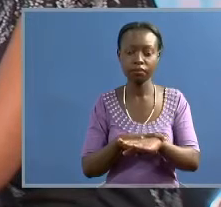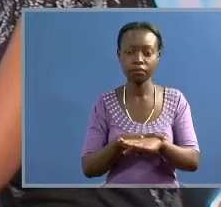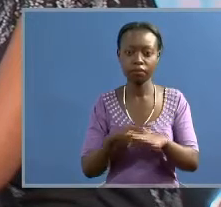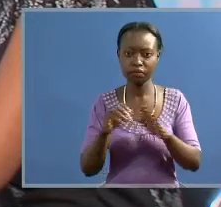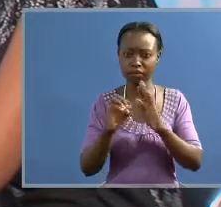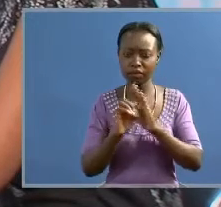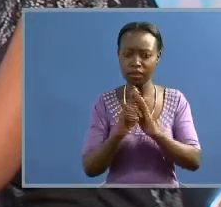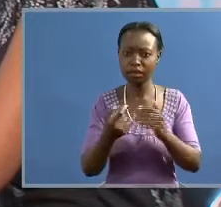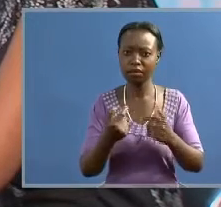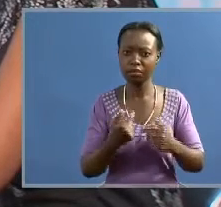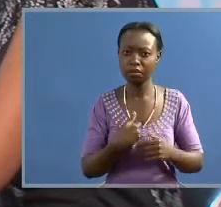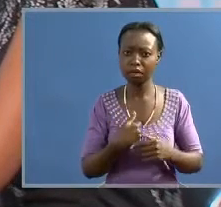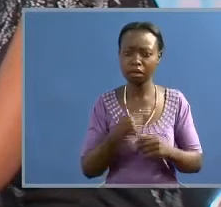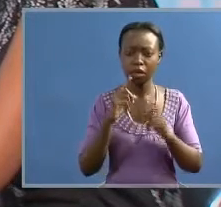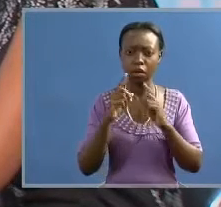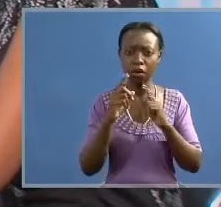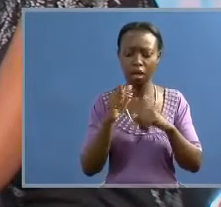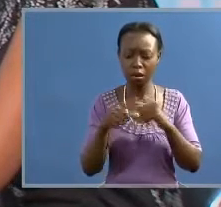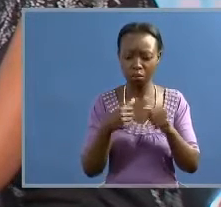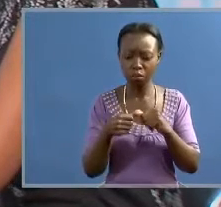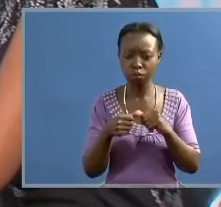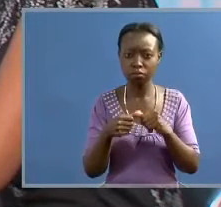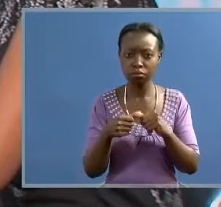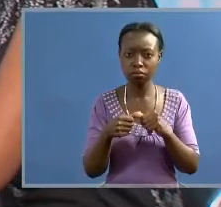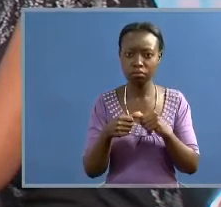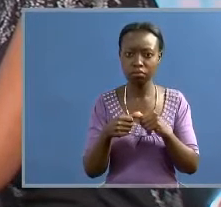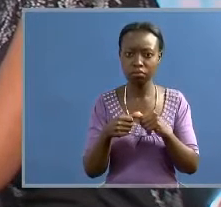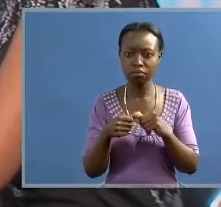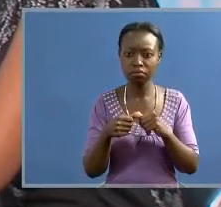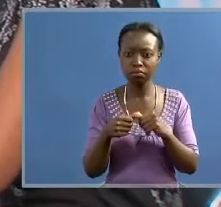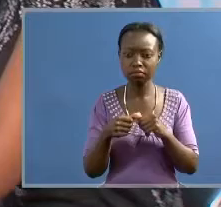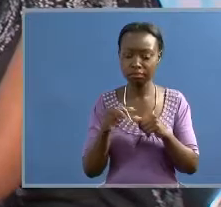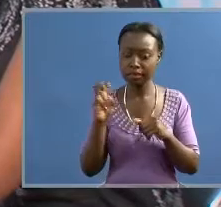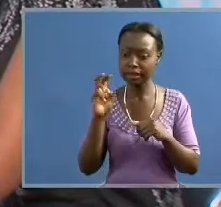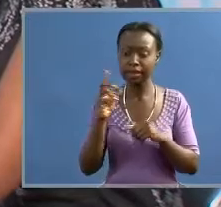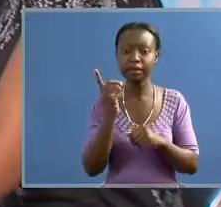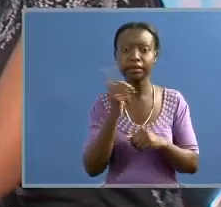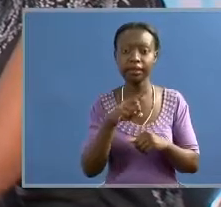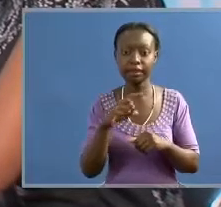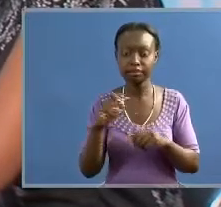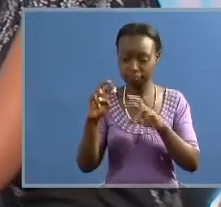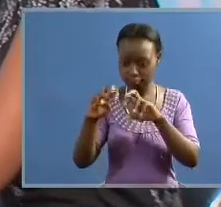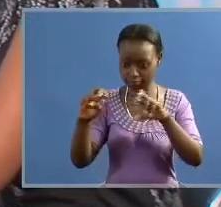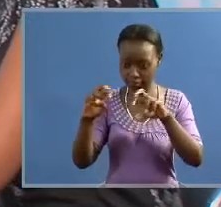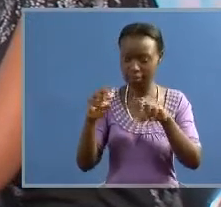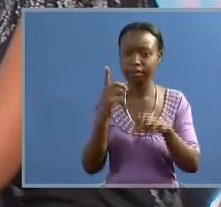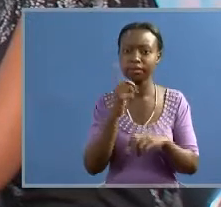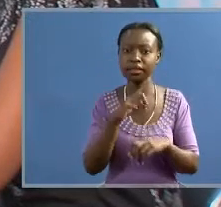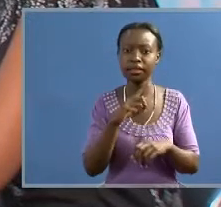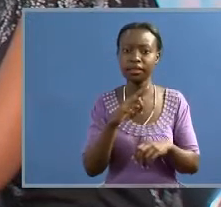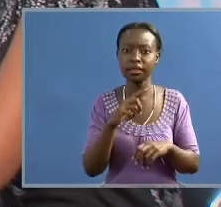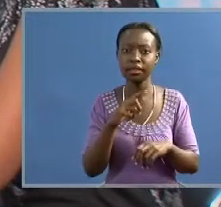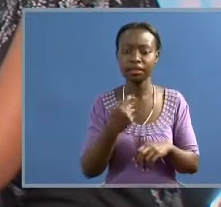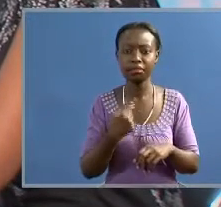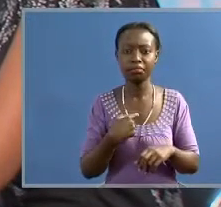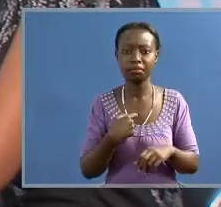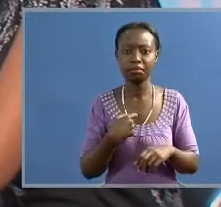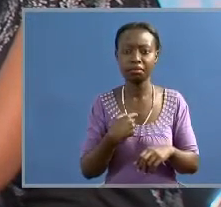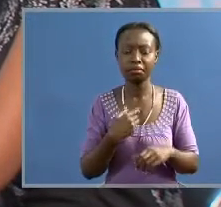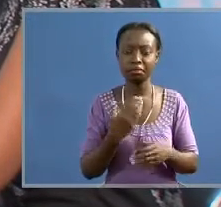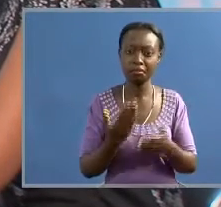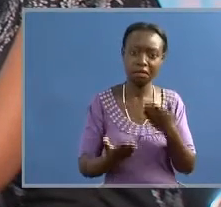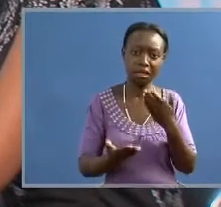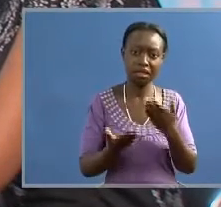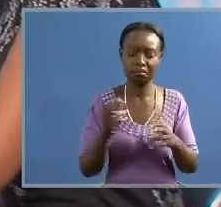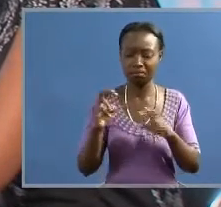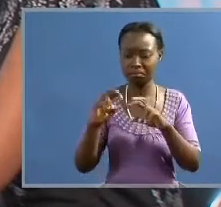have to talk on the basis of evidence-based facts. Please do. I may not be having evidence-based facts